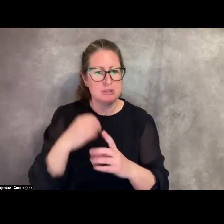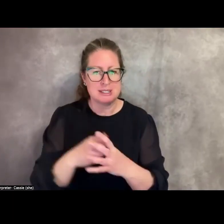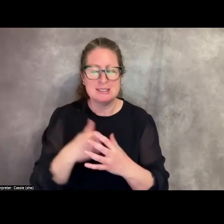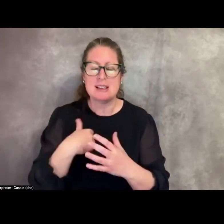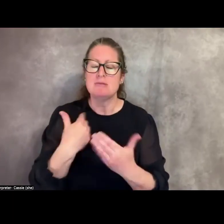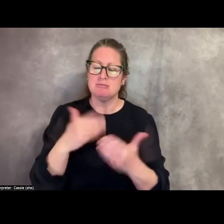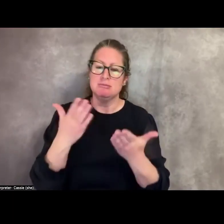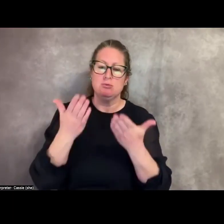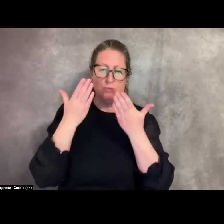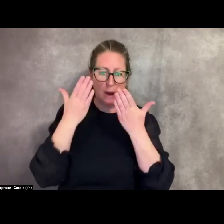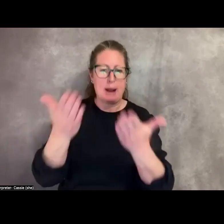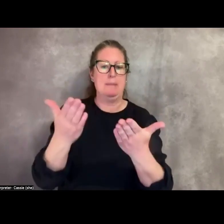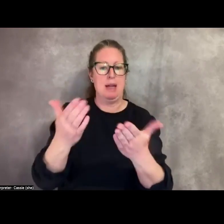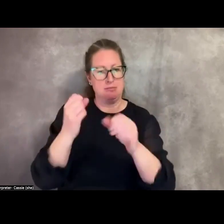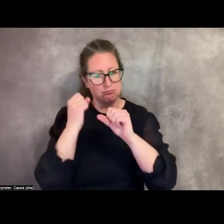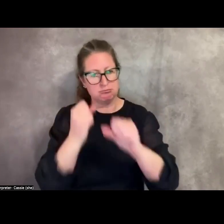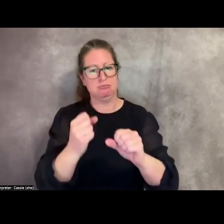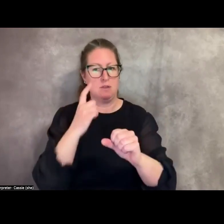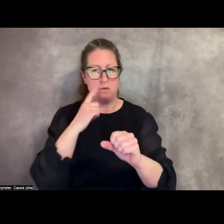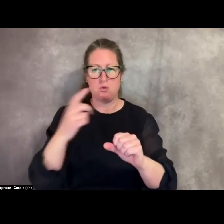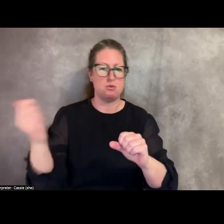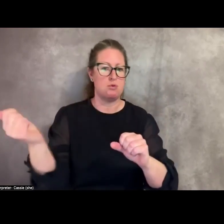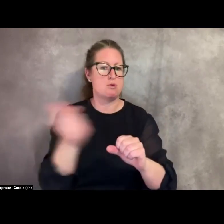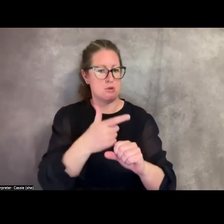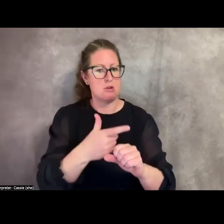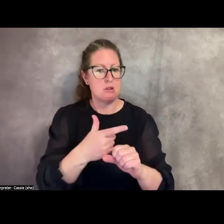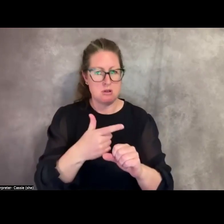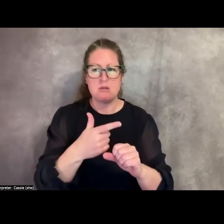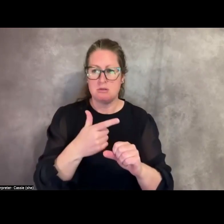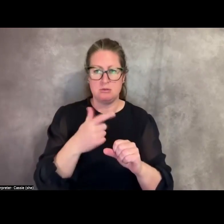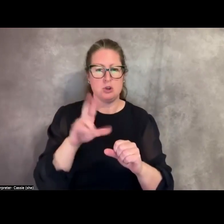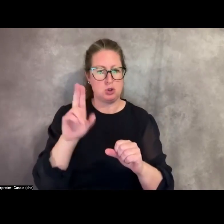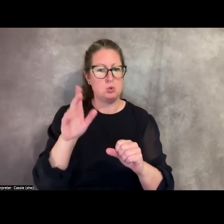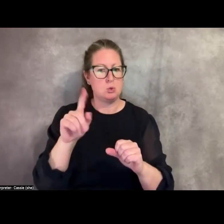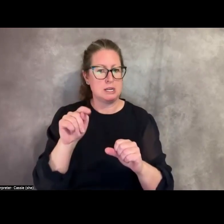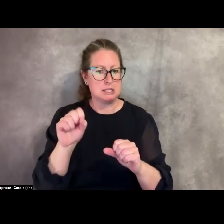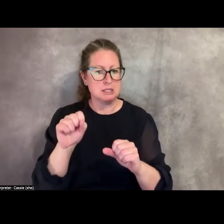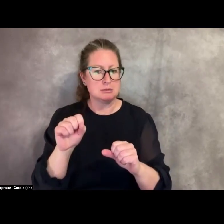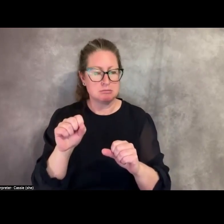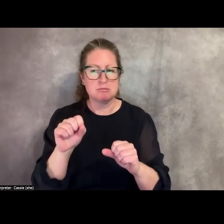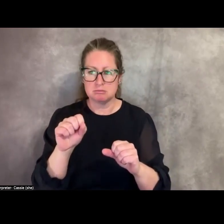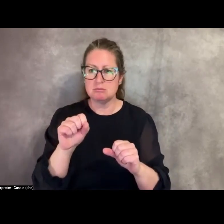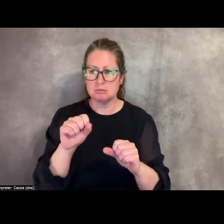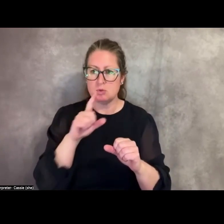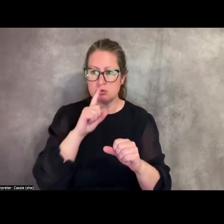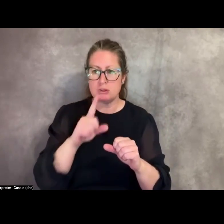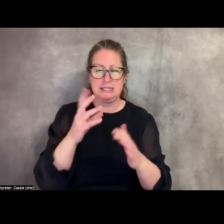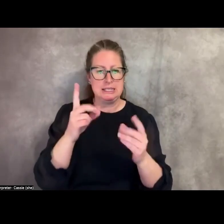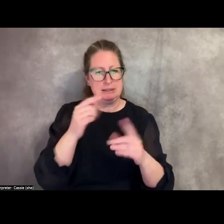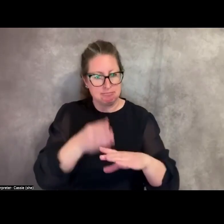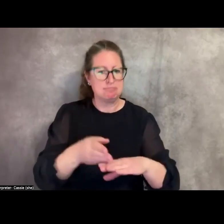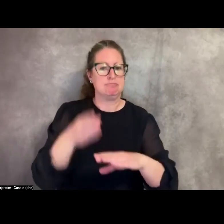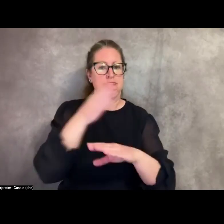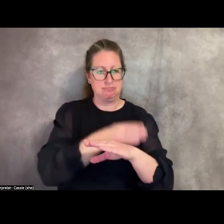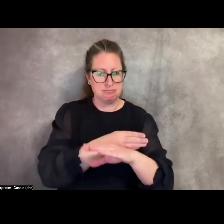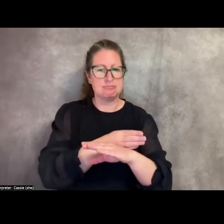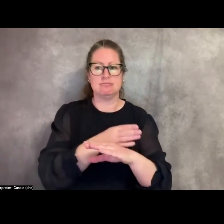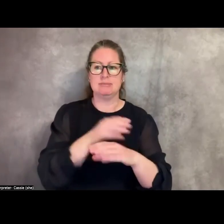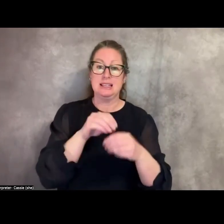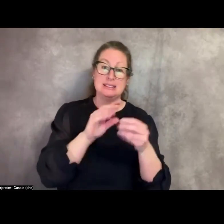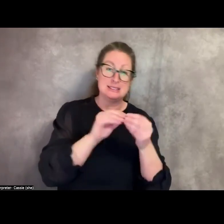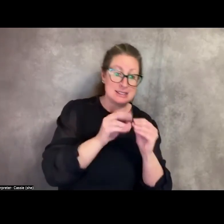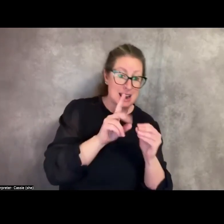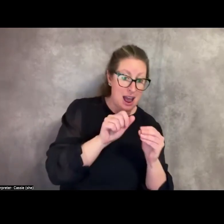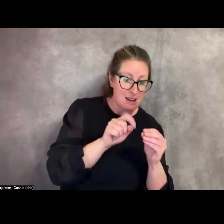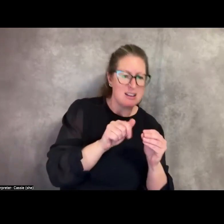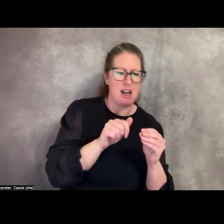it for everyone, because for all the units, because it really did make a difference in the data. And I